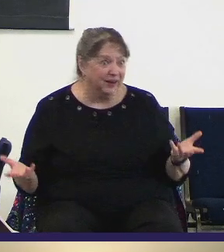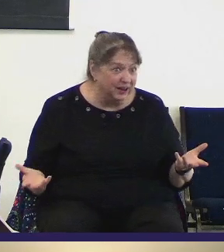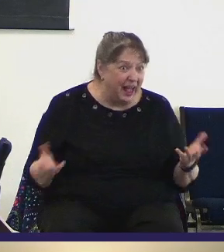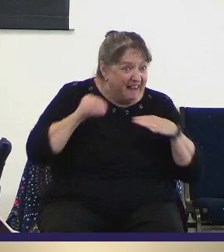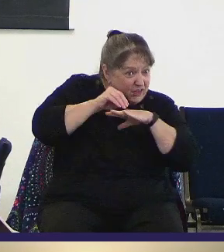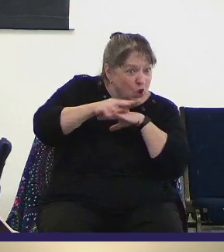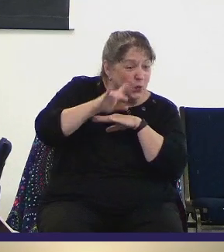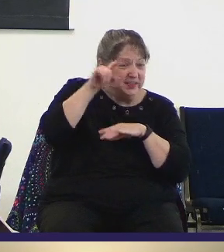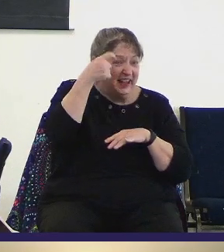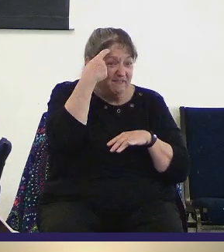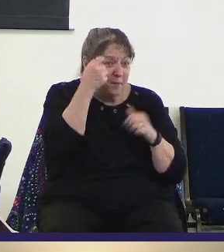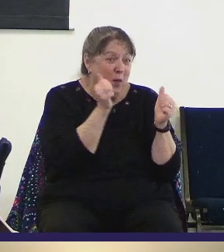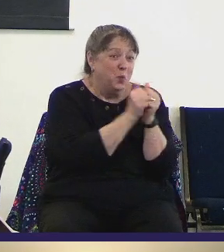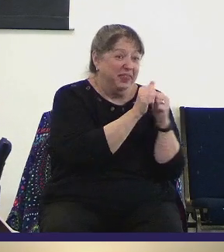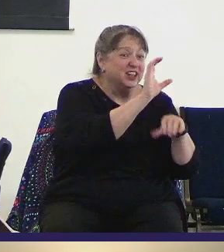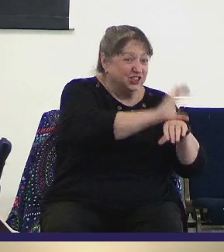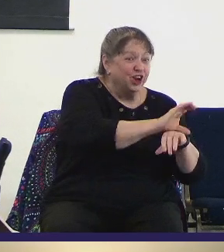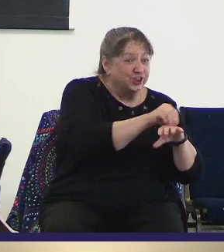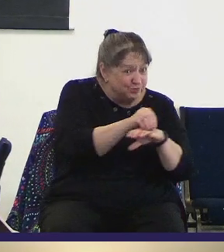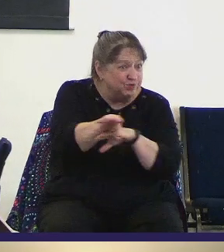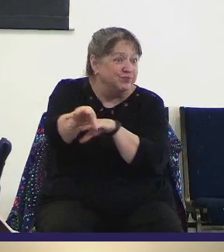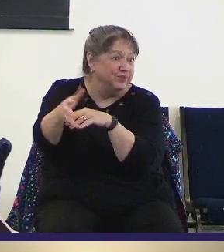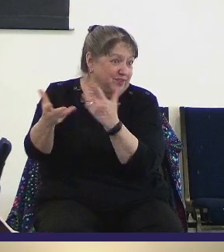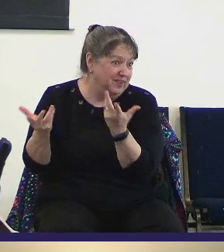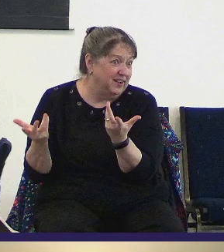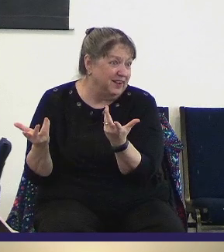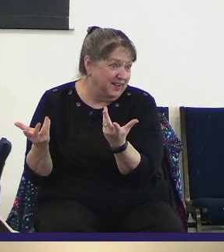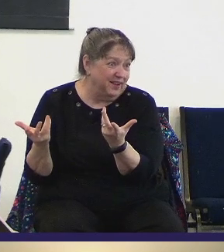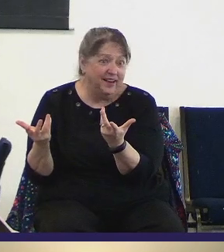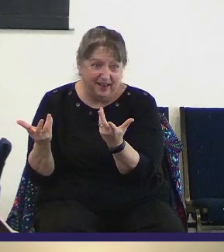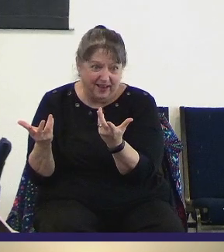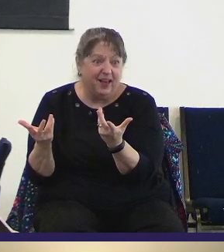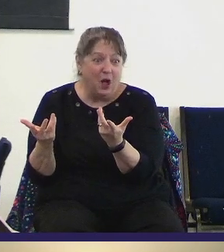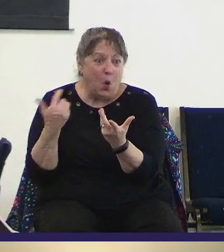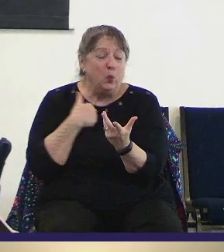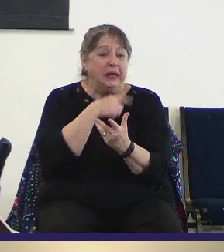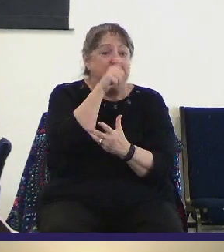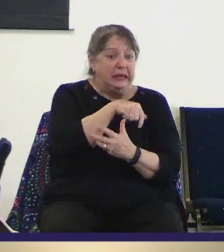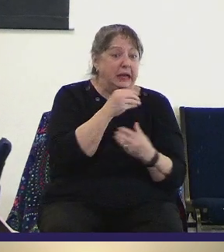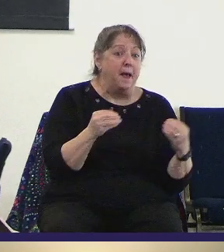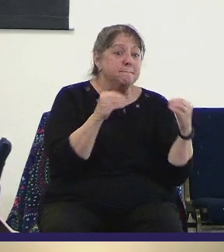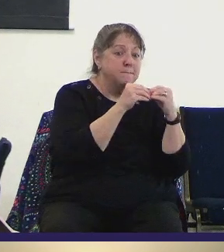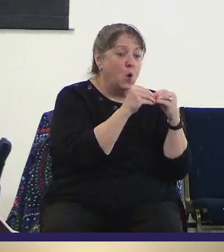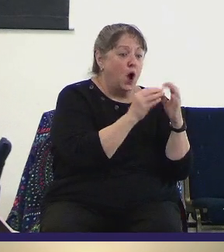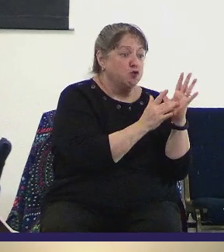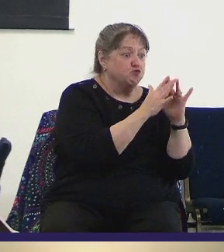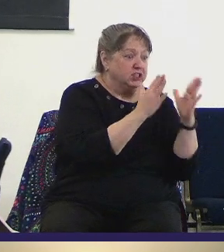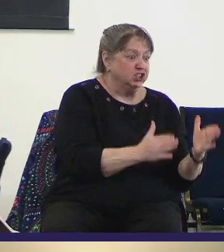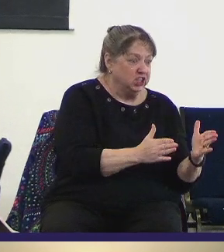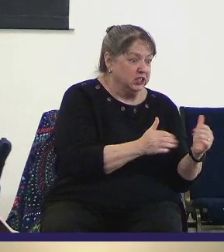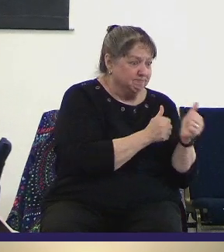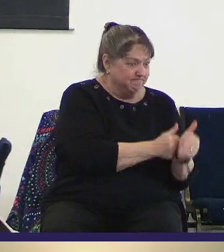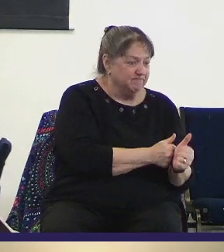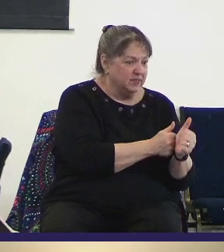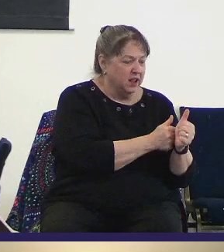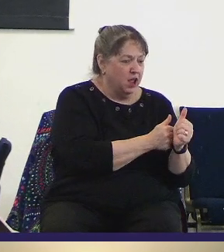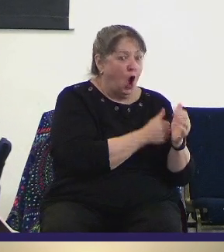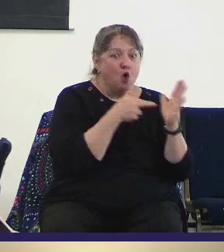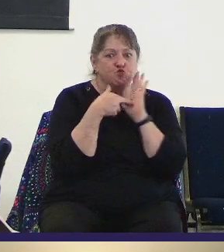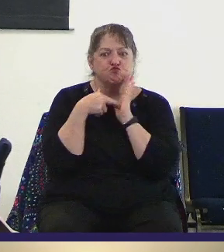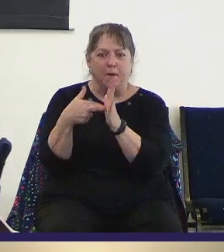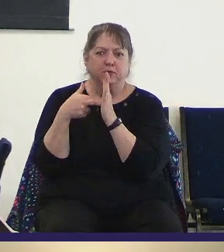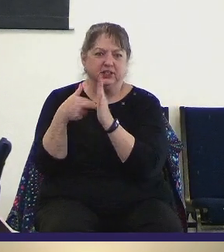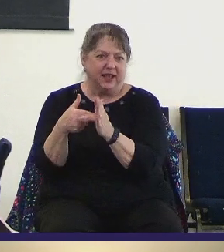which the church needs to be fully represented within our political field.